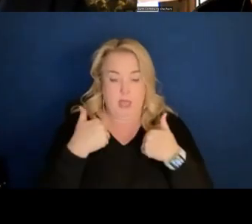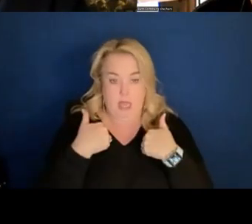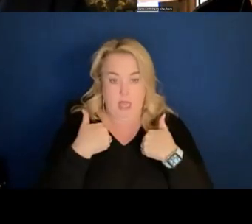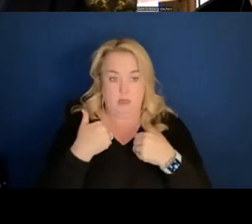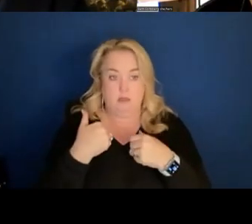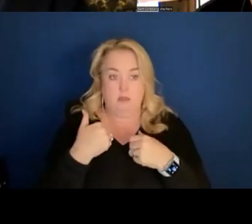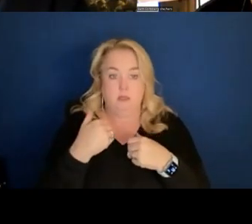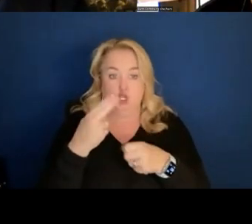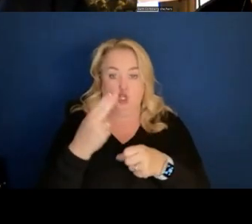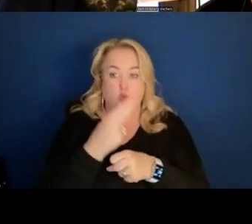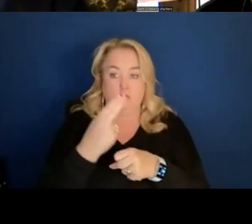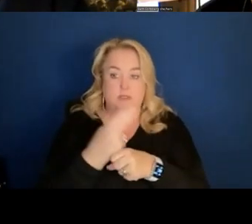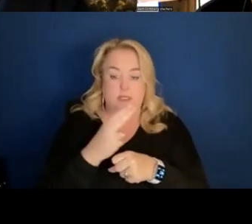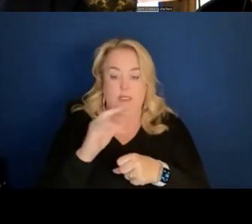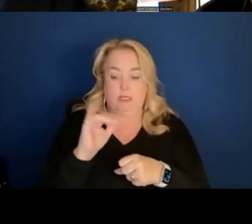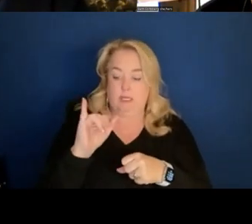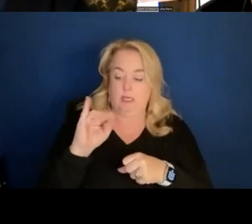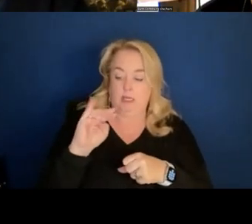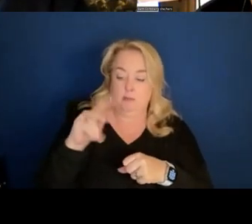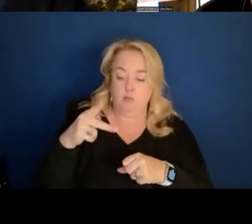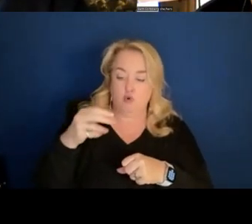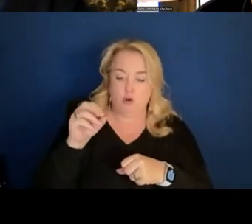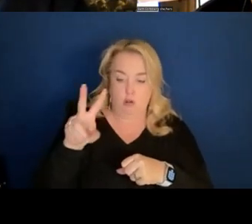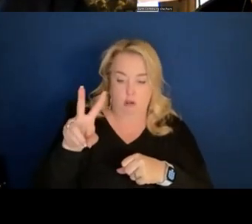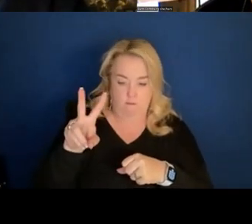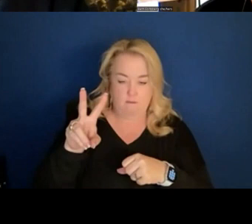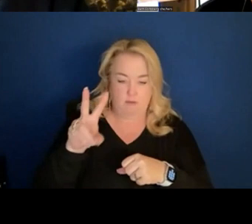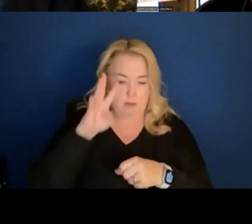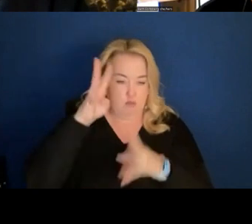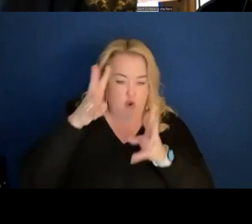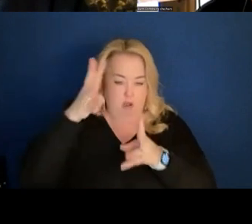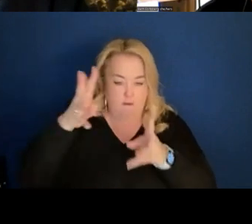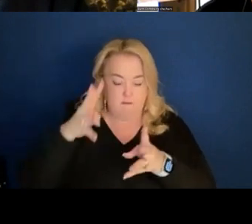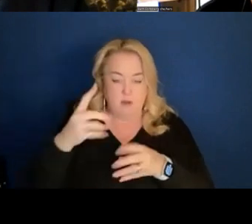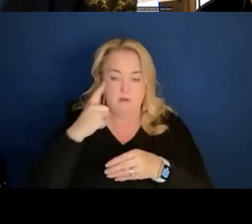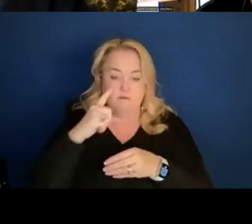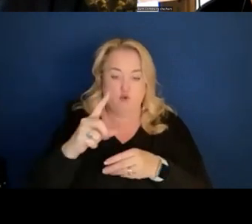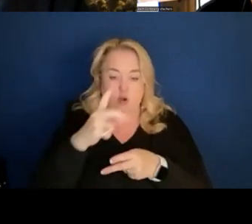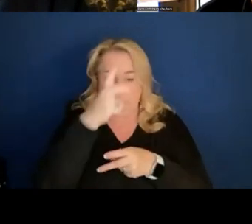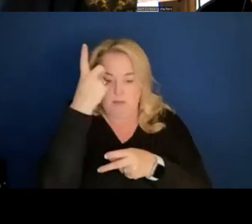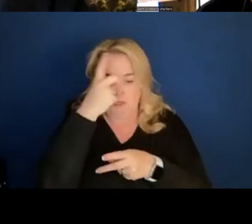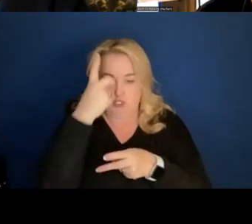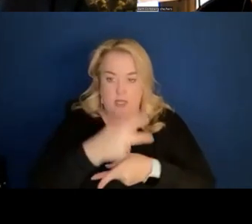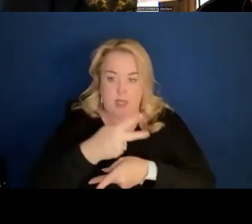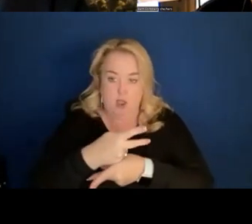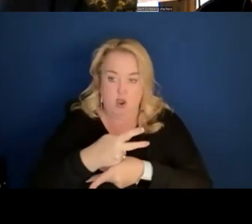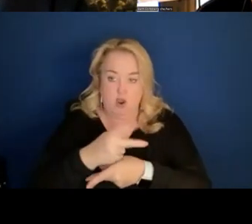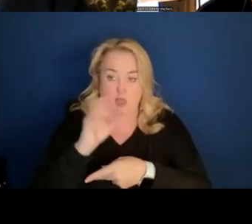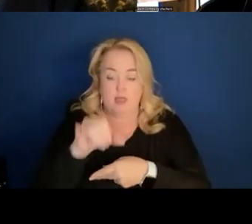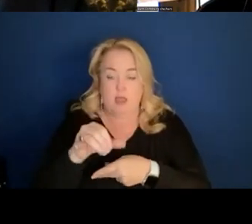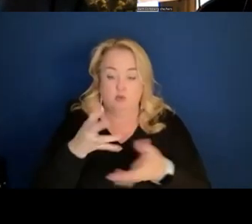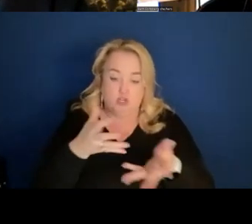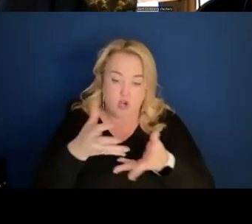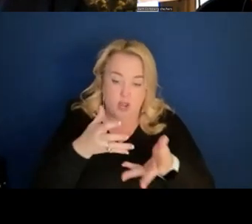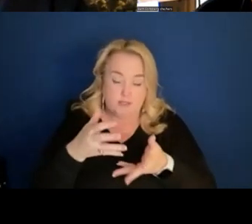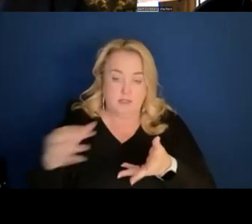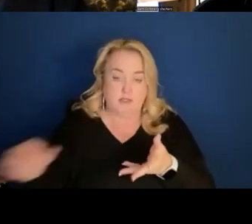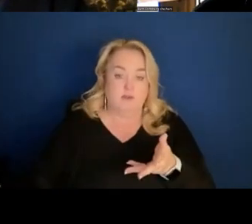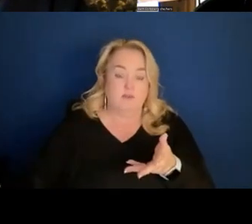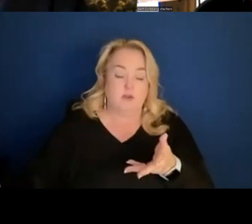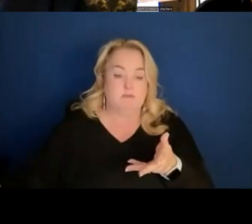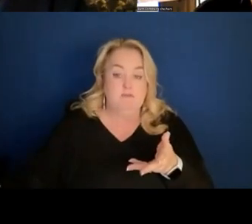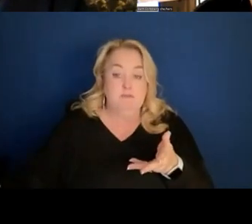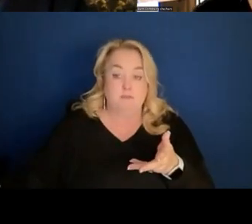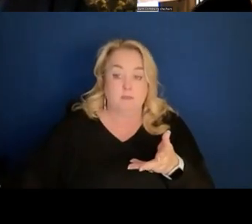using improv in dementia care. And so that was a program that, I mean, it was interactive.